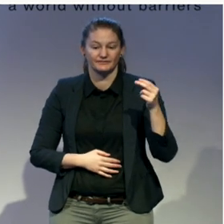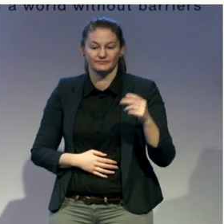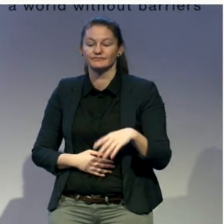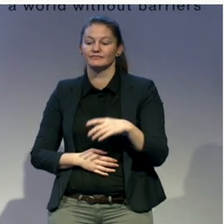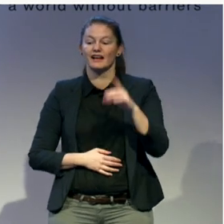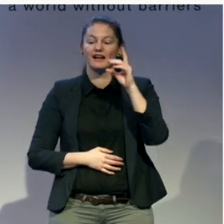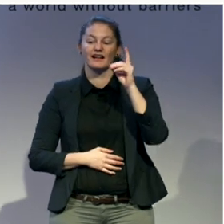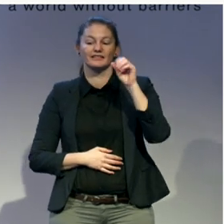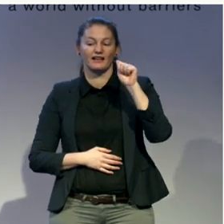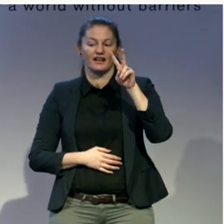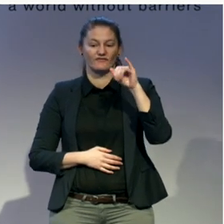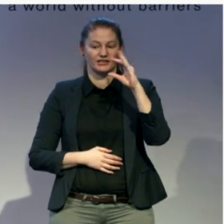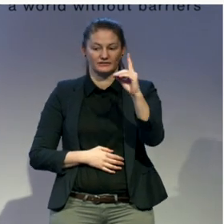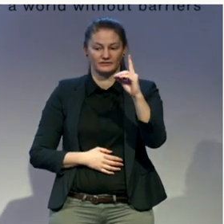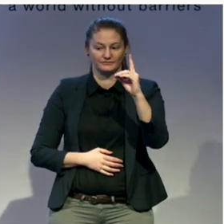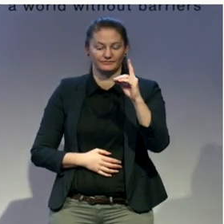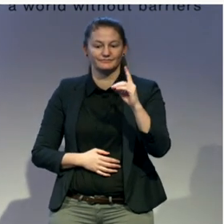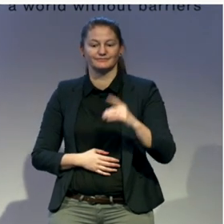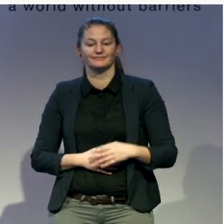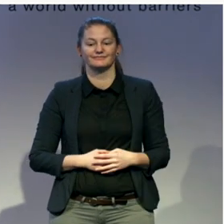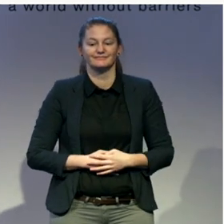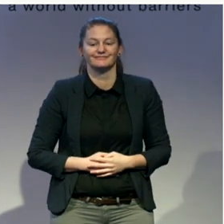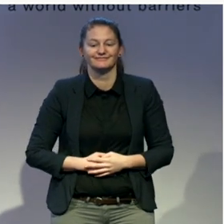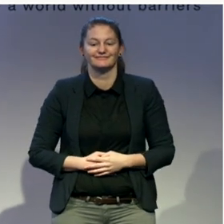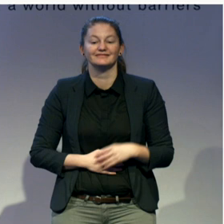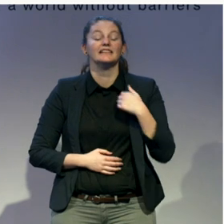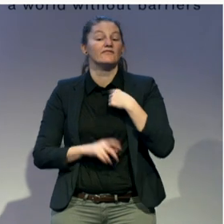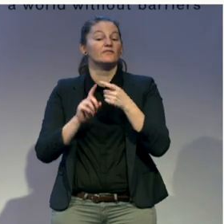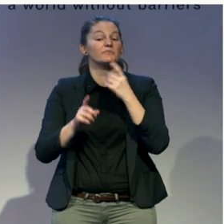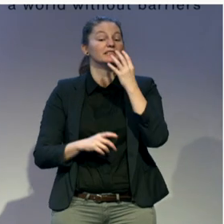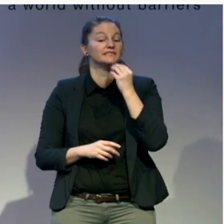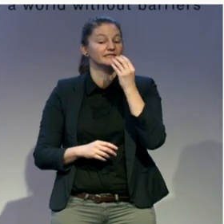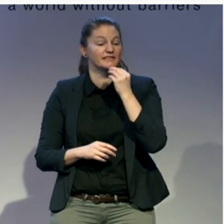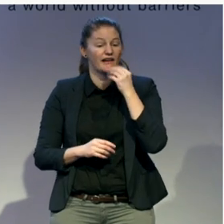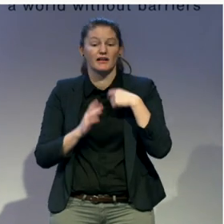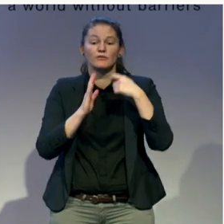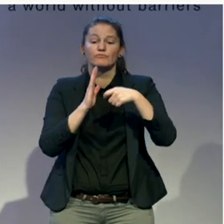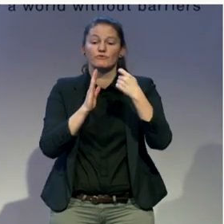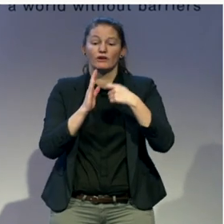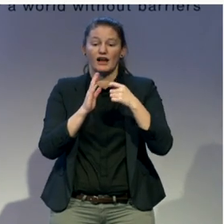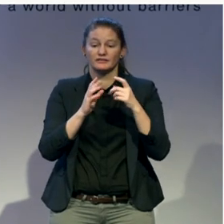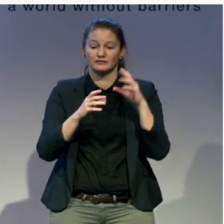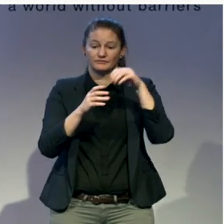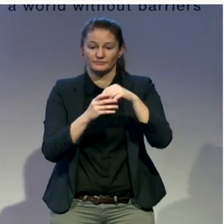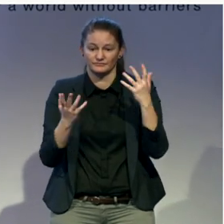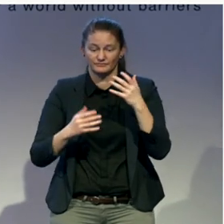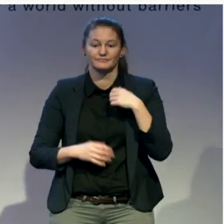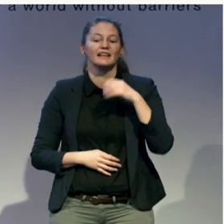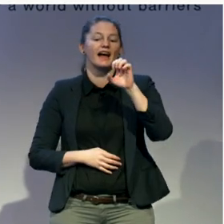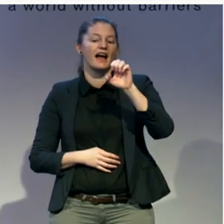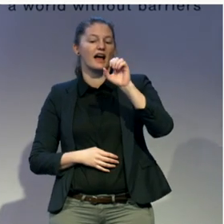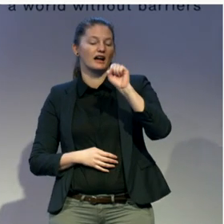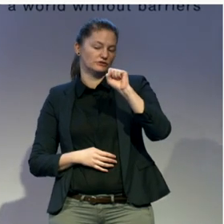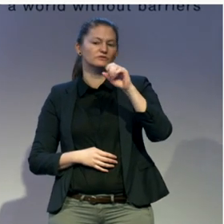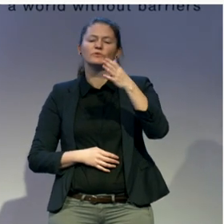SEED project. Hello, I am Arik Cohen, and I am the Director of Supportive Housing Models in